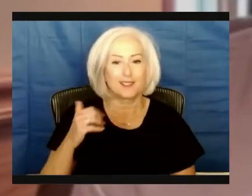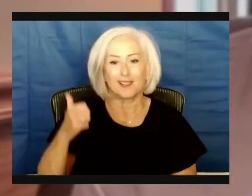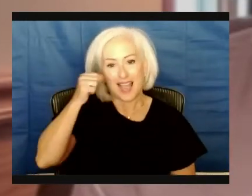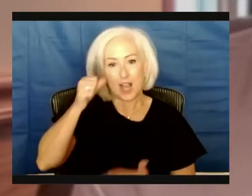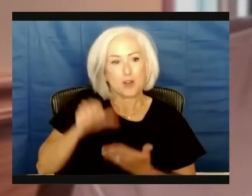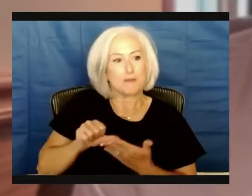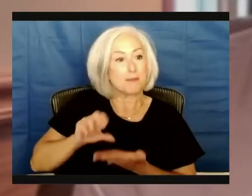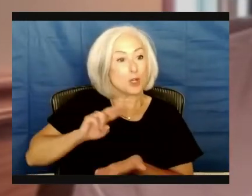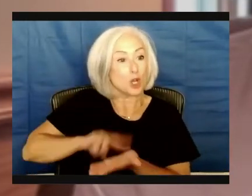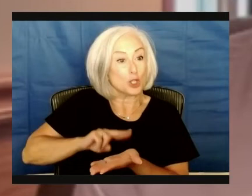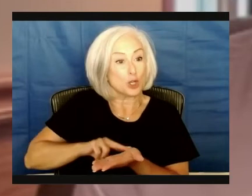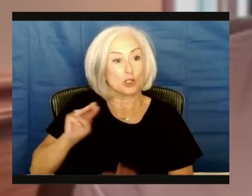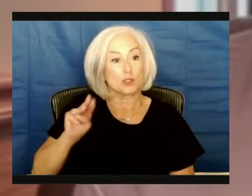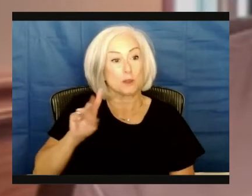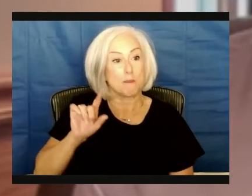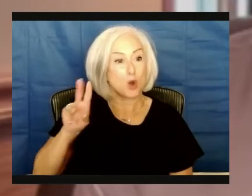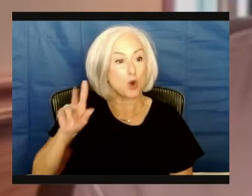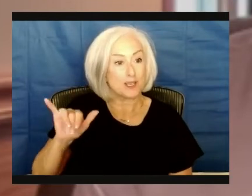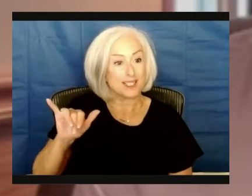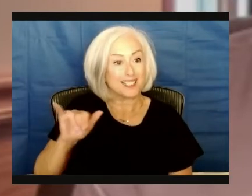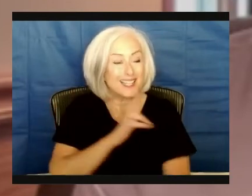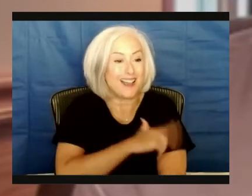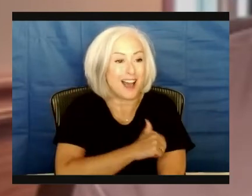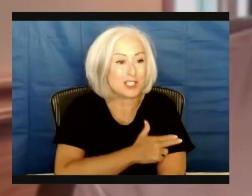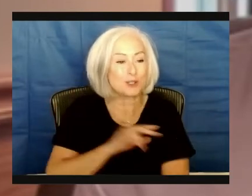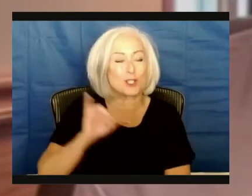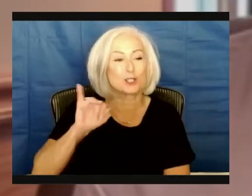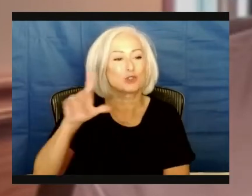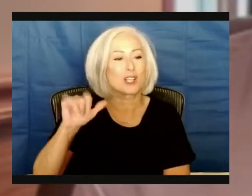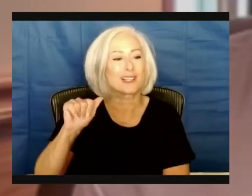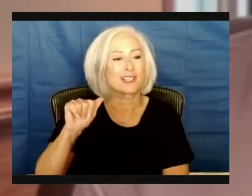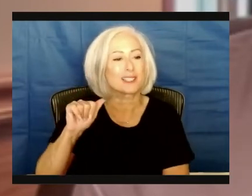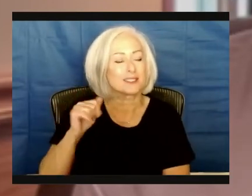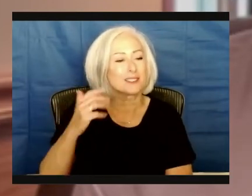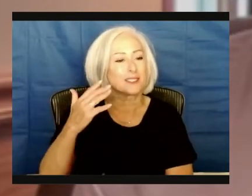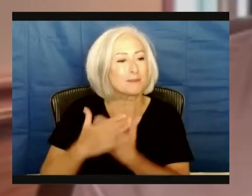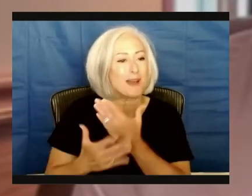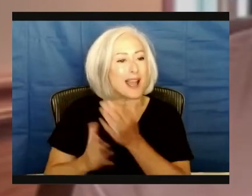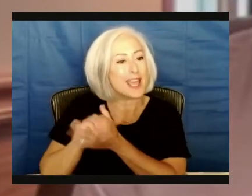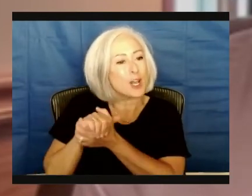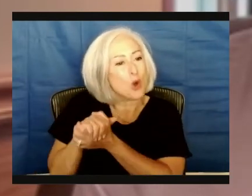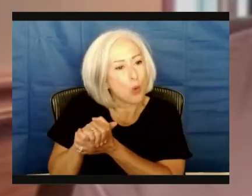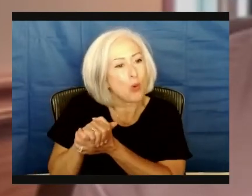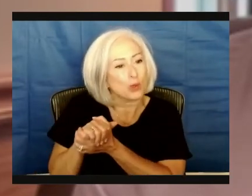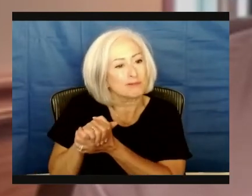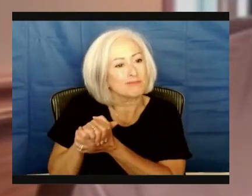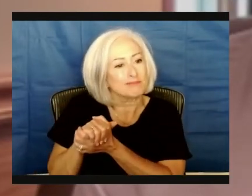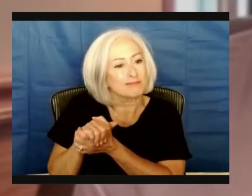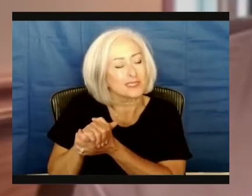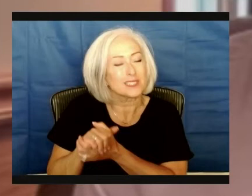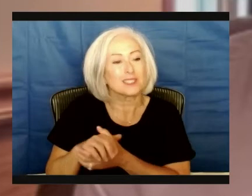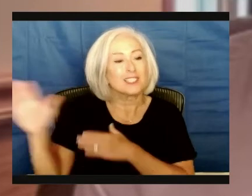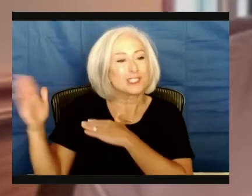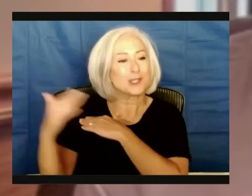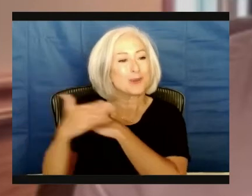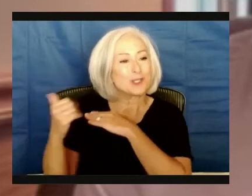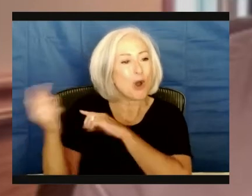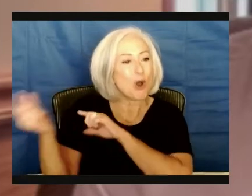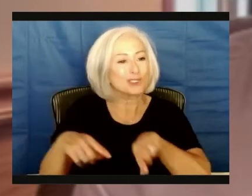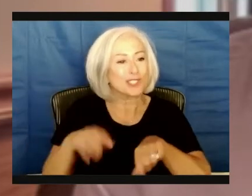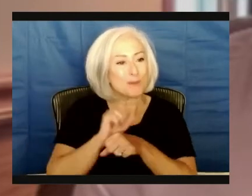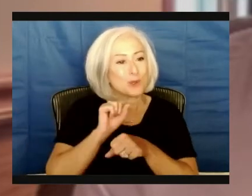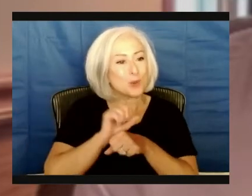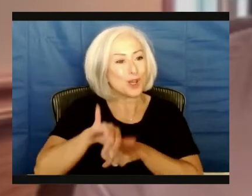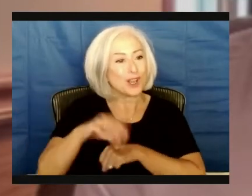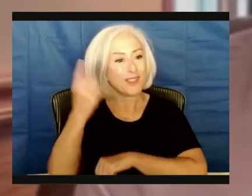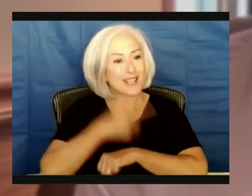Moberly Hospital, her name was Jillian, and she held my hand, and she was actually called into work that day because